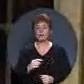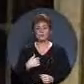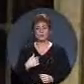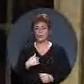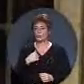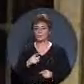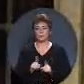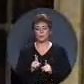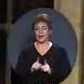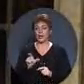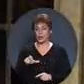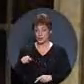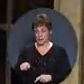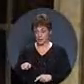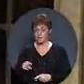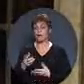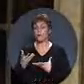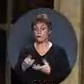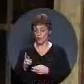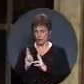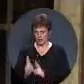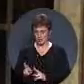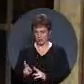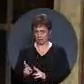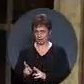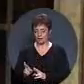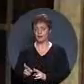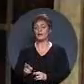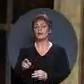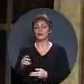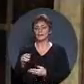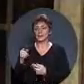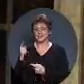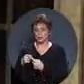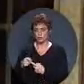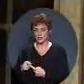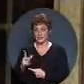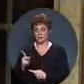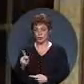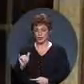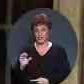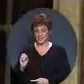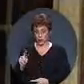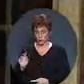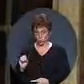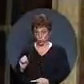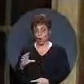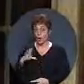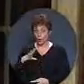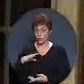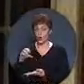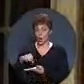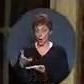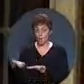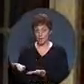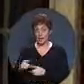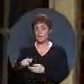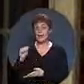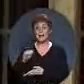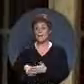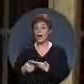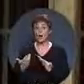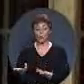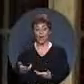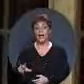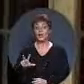Quebec is prepared to respect the objectives of Kyoto, unlike the federal government. It has a plan to do this. All that's missing are the